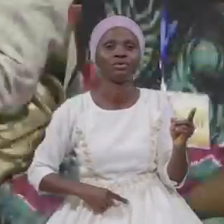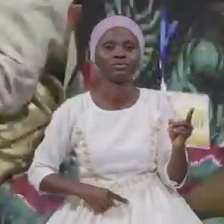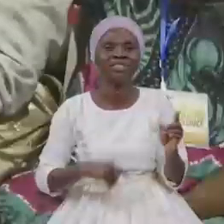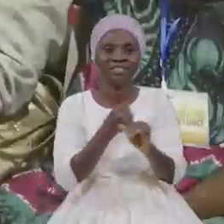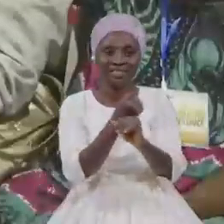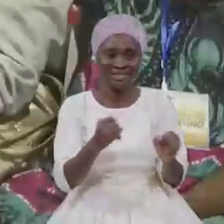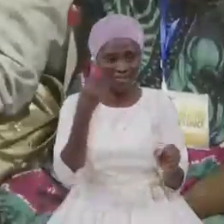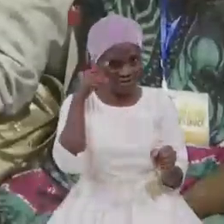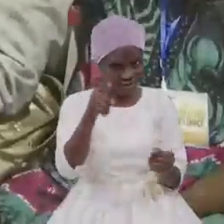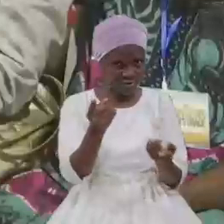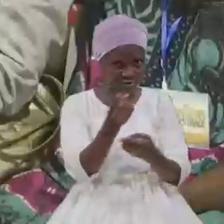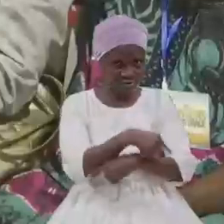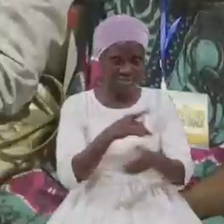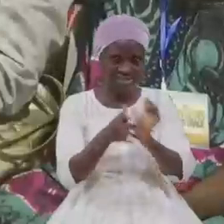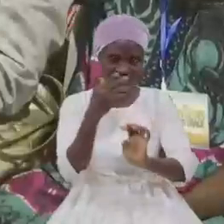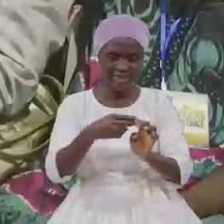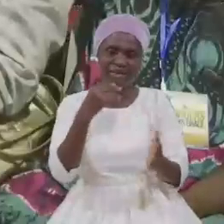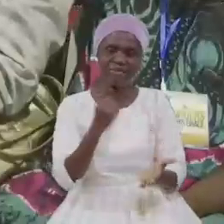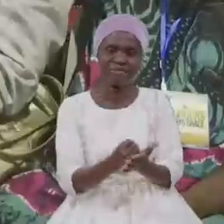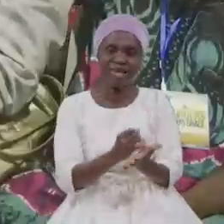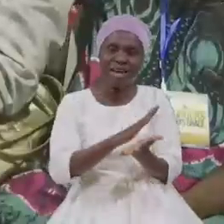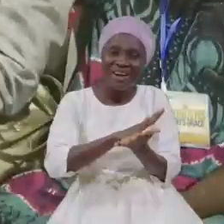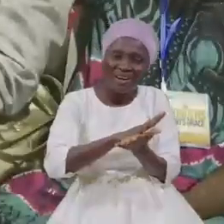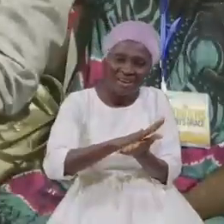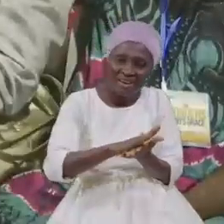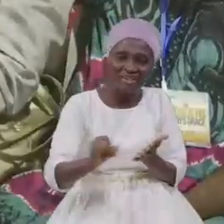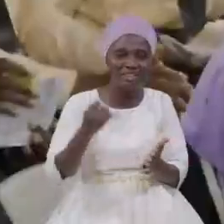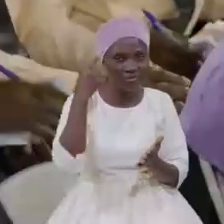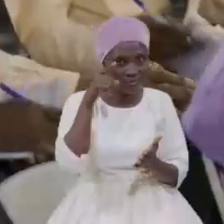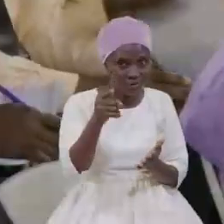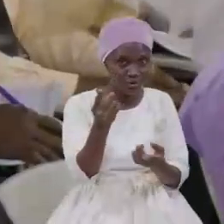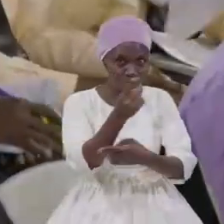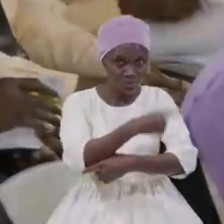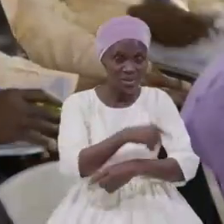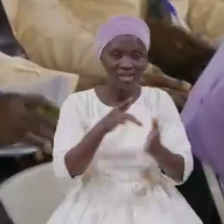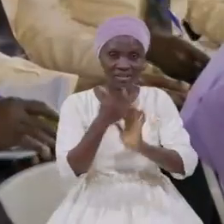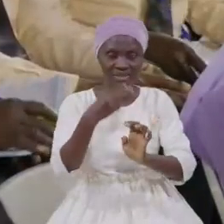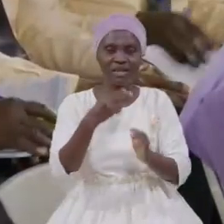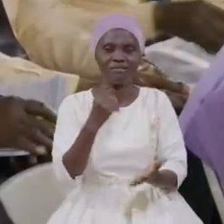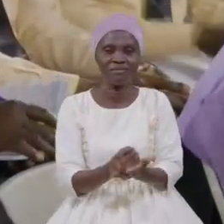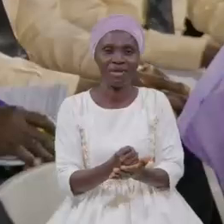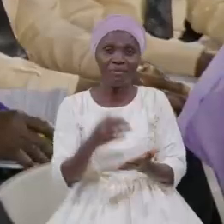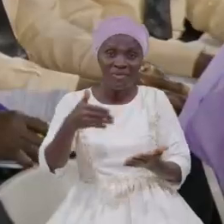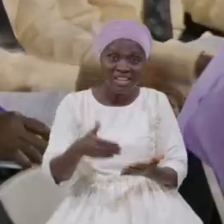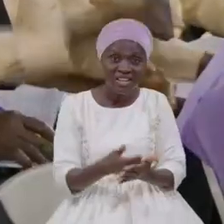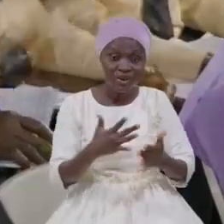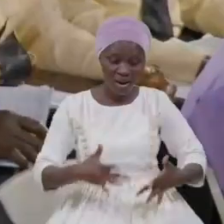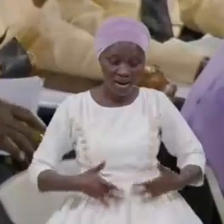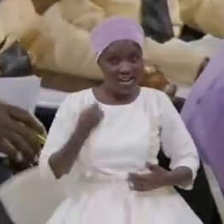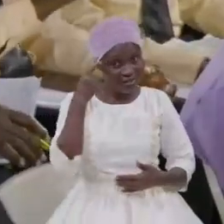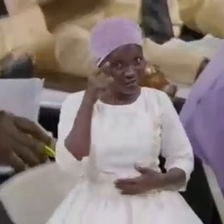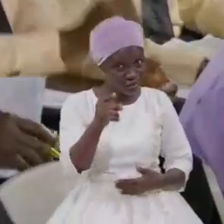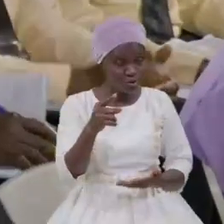you today. Cleansing for you today. a new life for you today